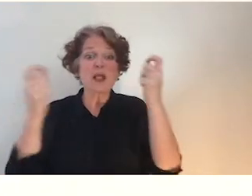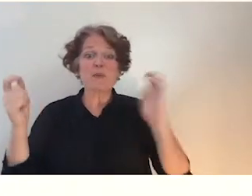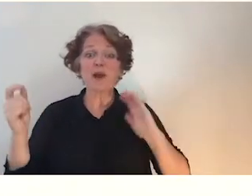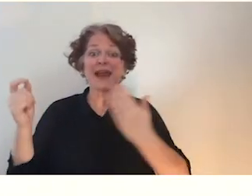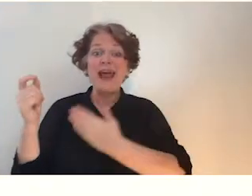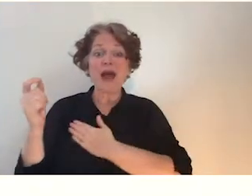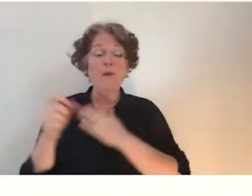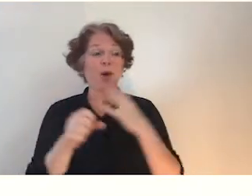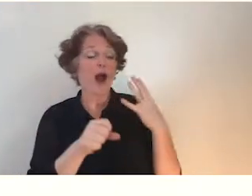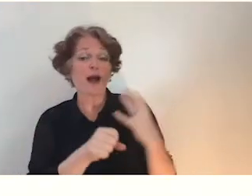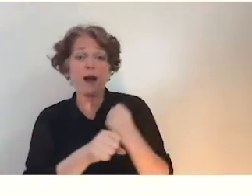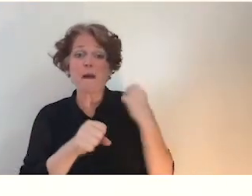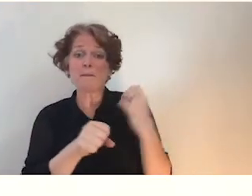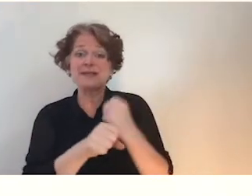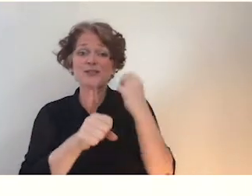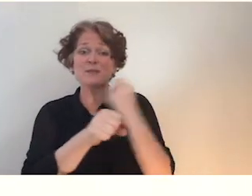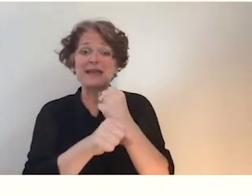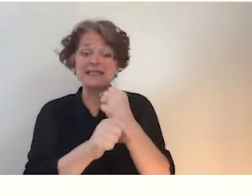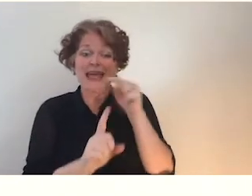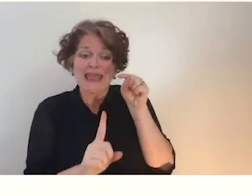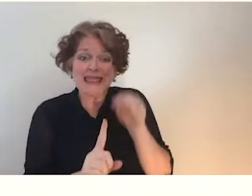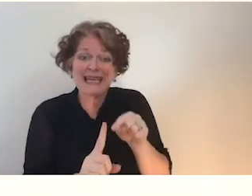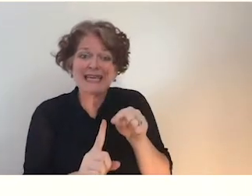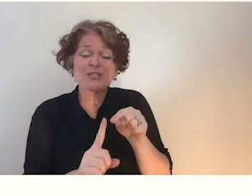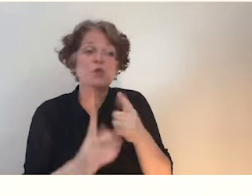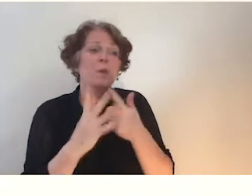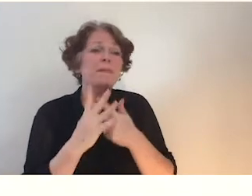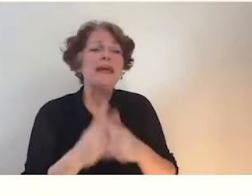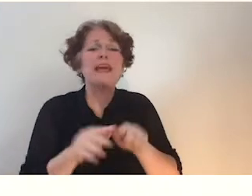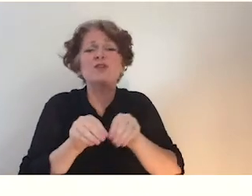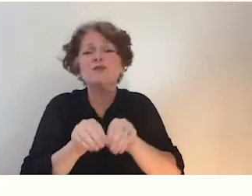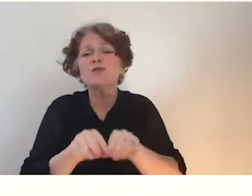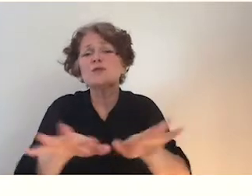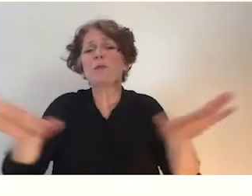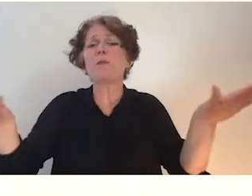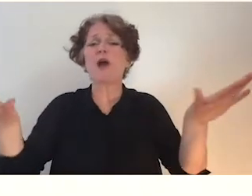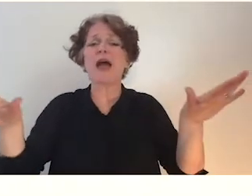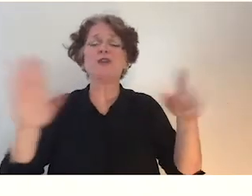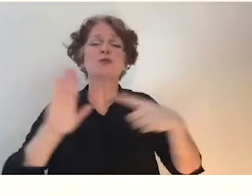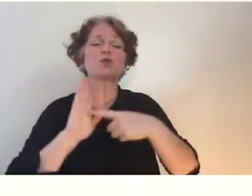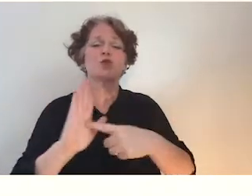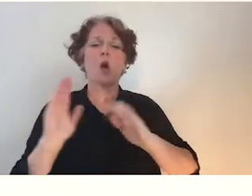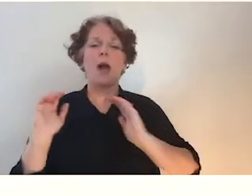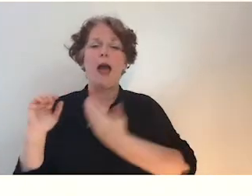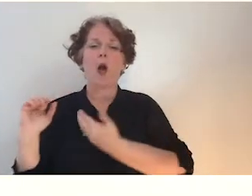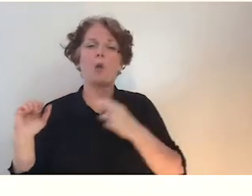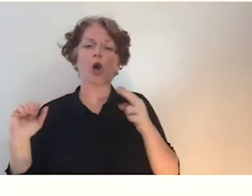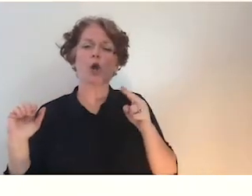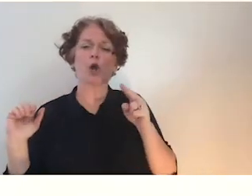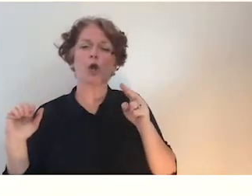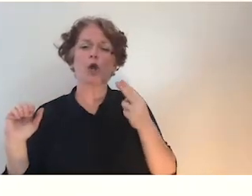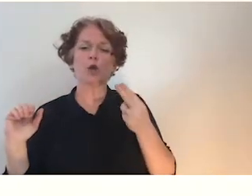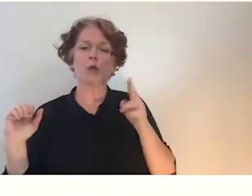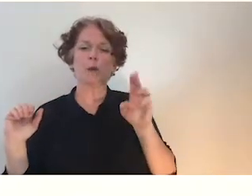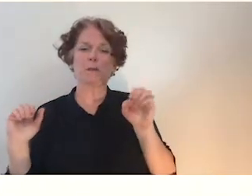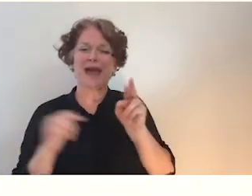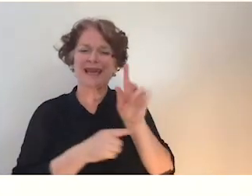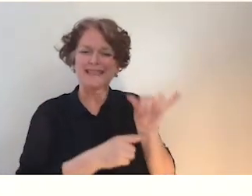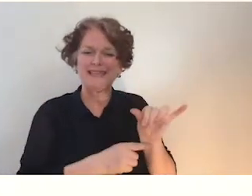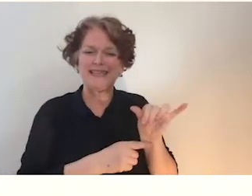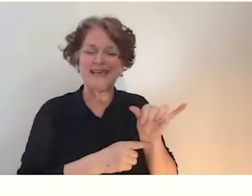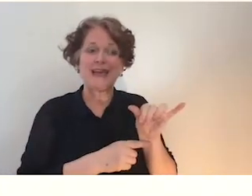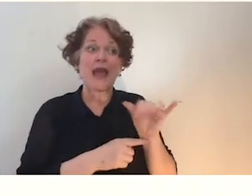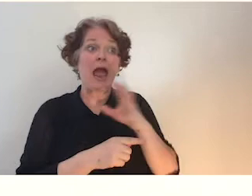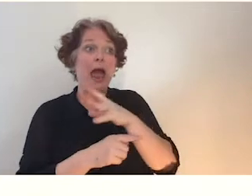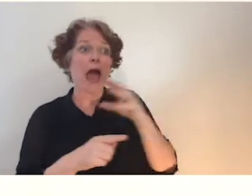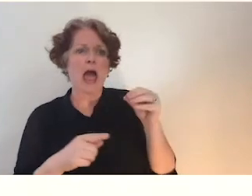celebrates our accomplishments as a catalyst for bearing our humanness, for multiplying compassion and kindness